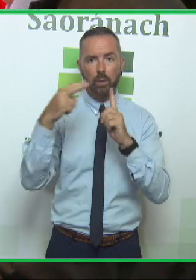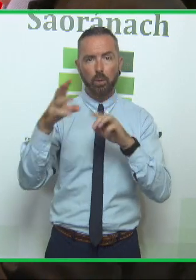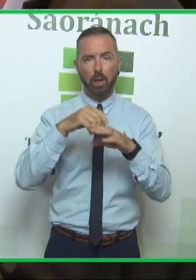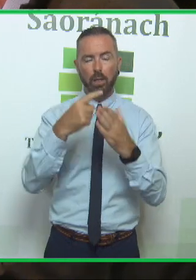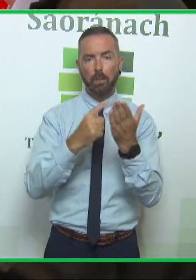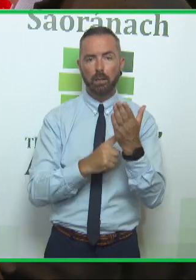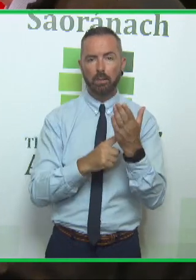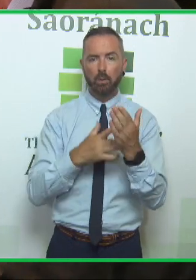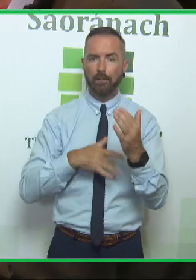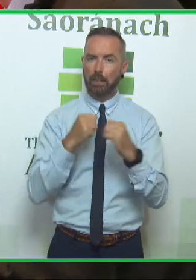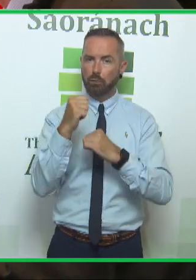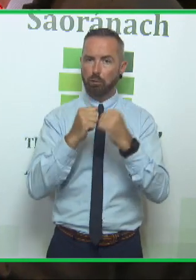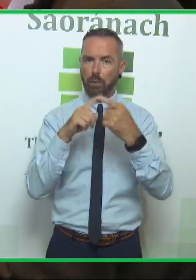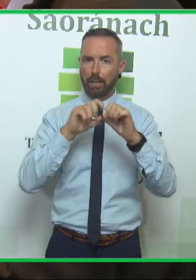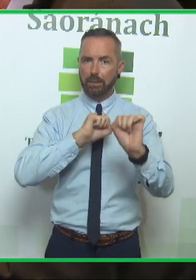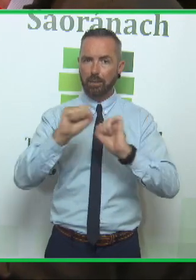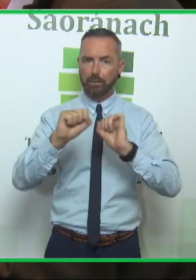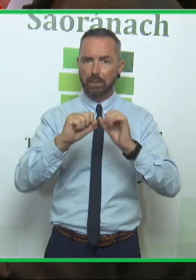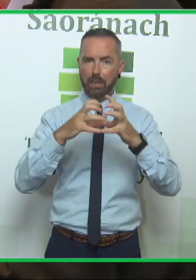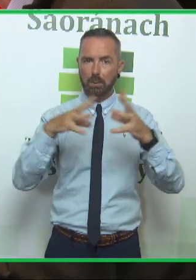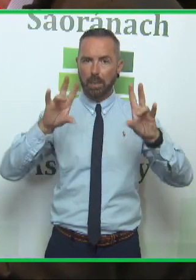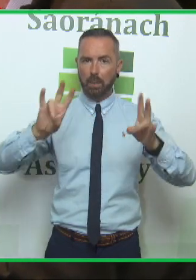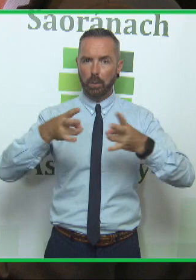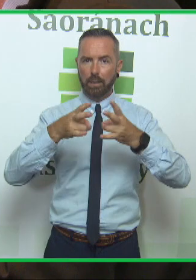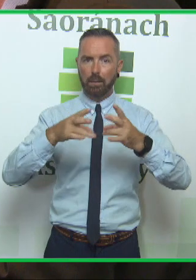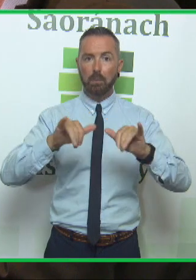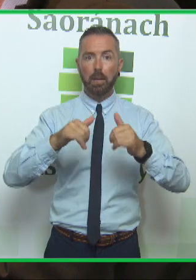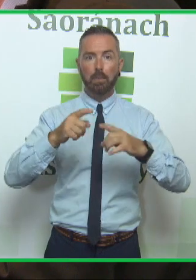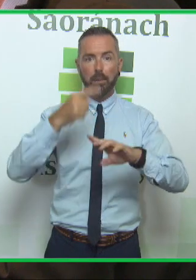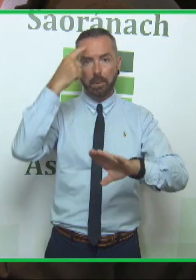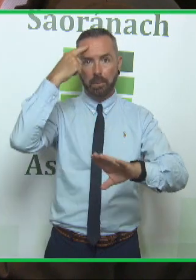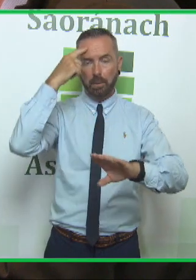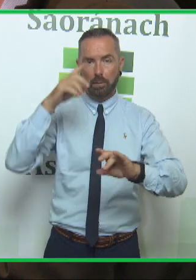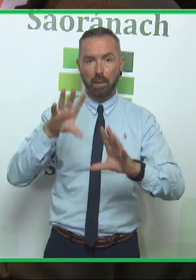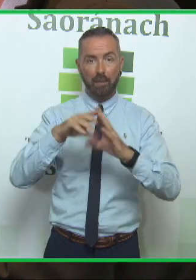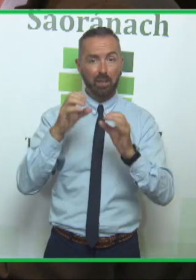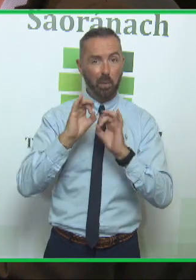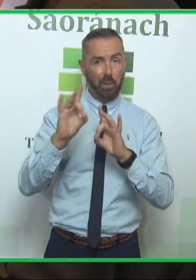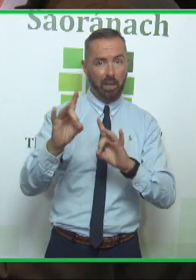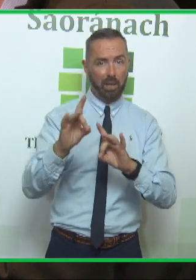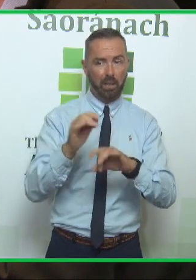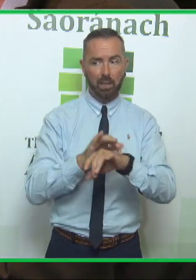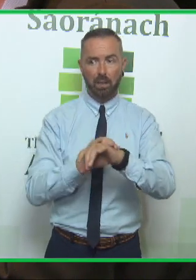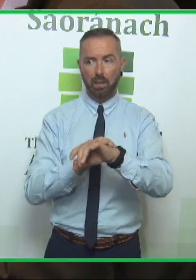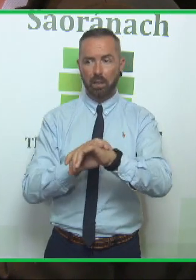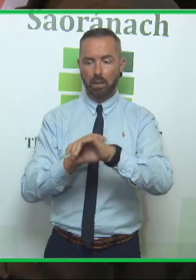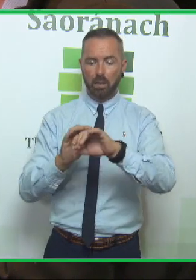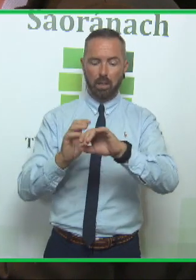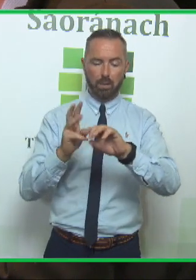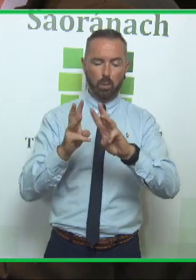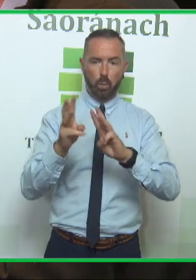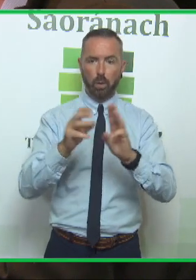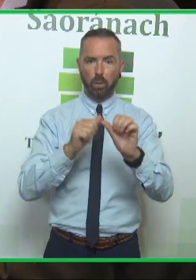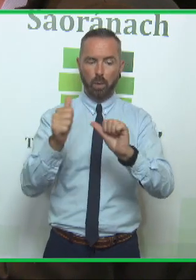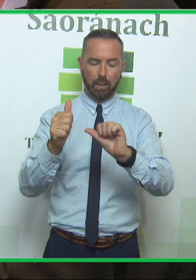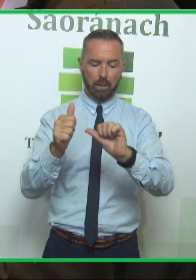think the structures and services then expanded very quickly. So maybe people thought everything was generally okay and working well. But